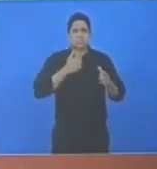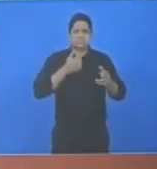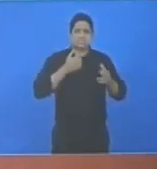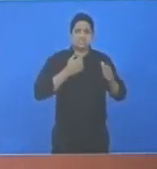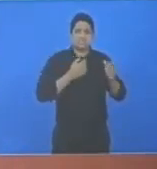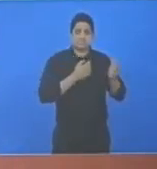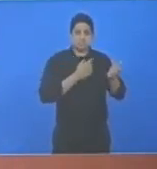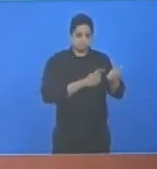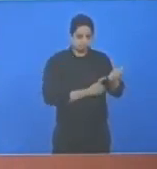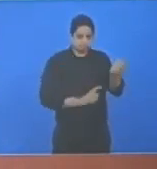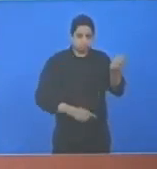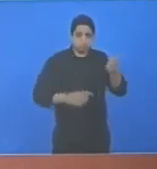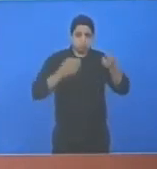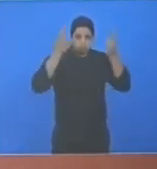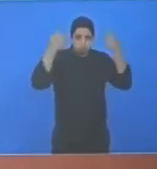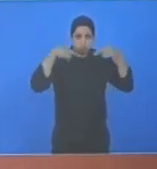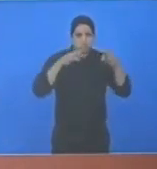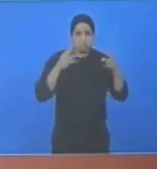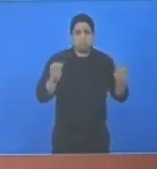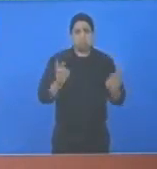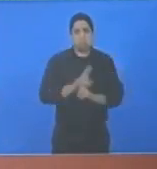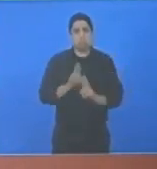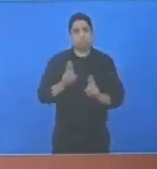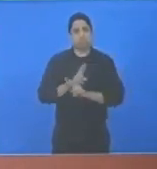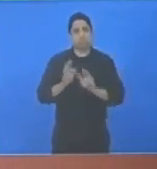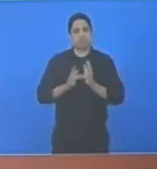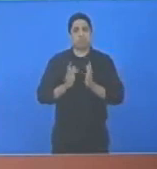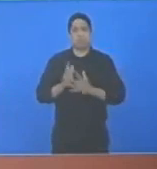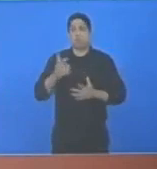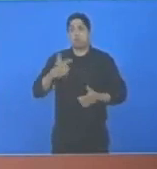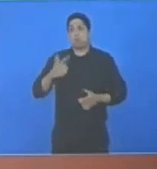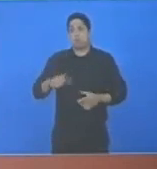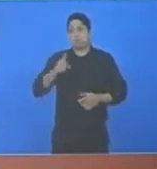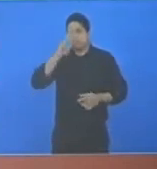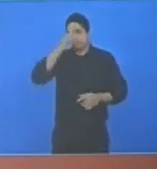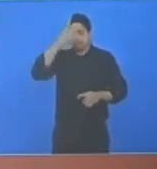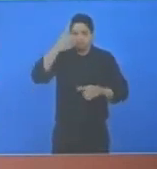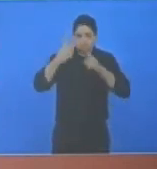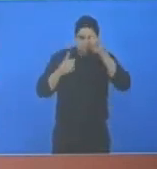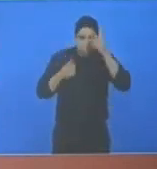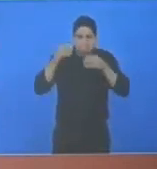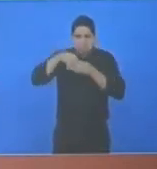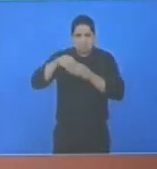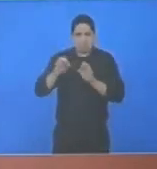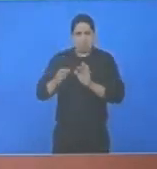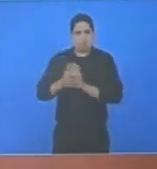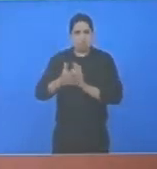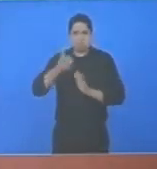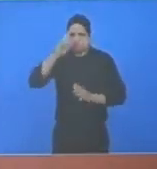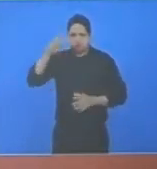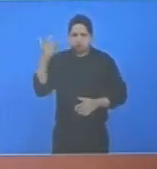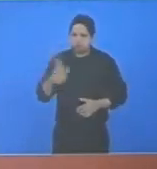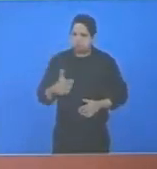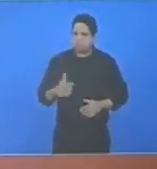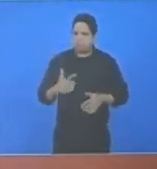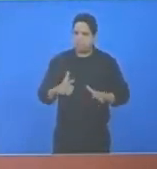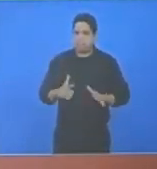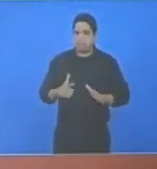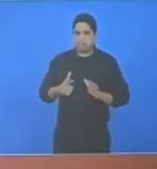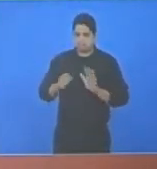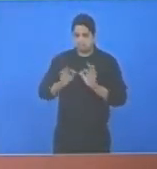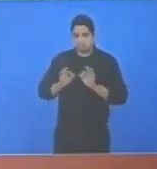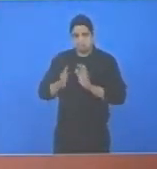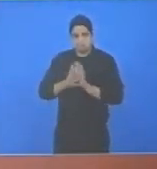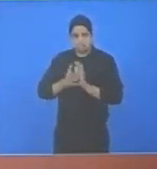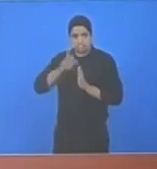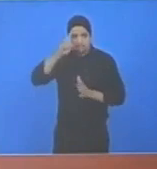the blood at the door, brethren, does not exist improvisation in the project of God.